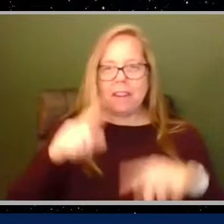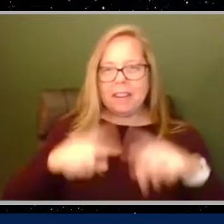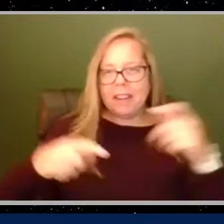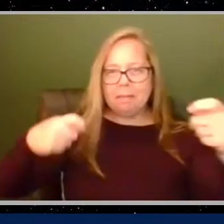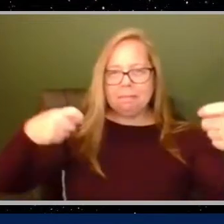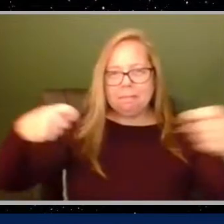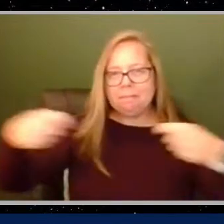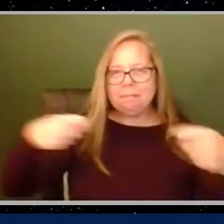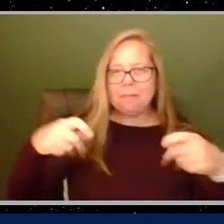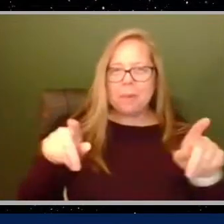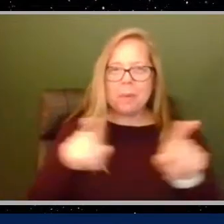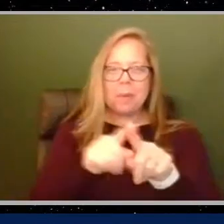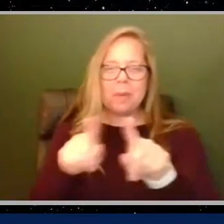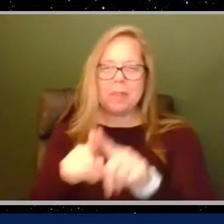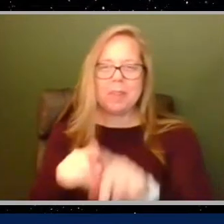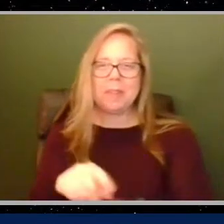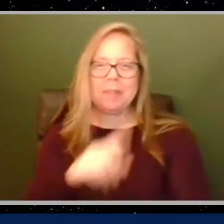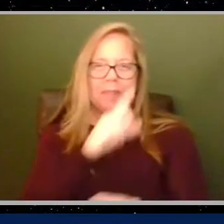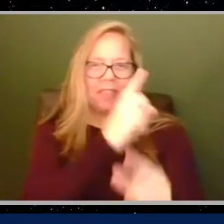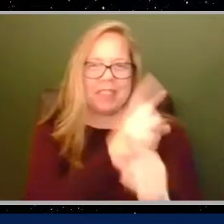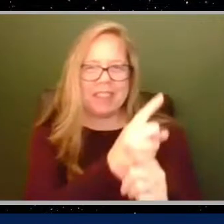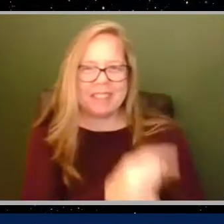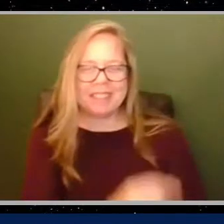some more, a couple more questions here.